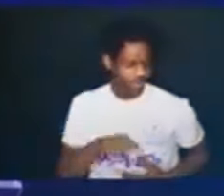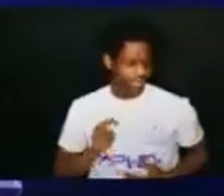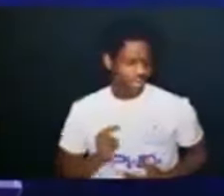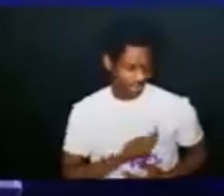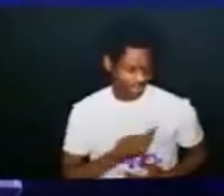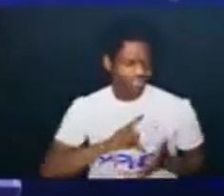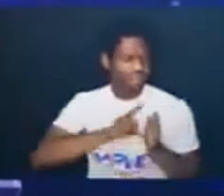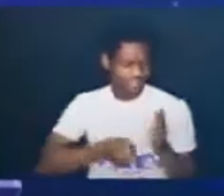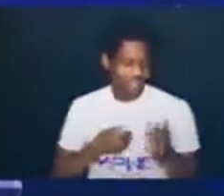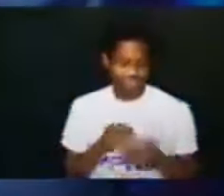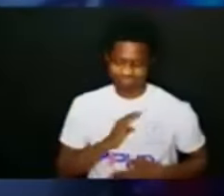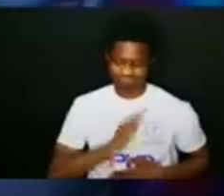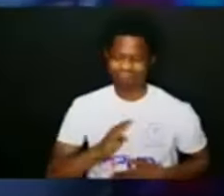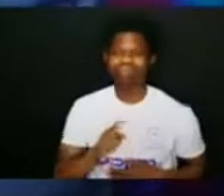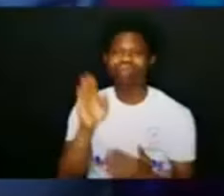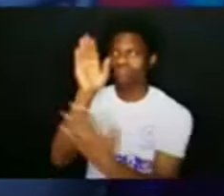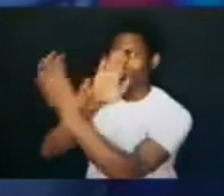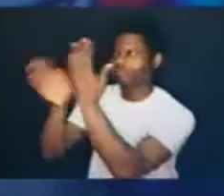God.